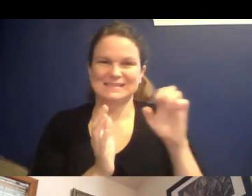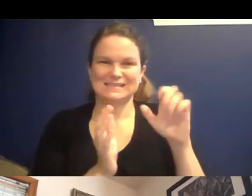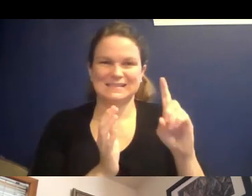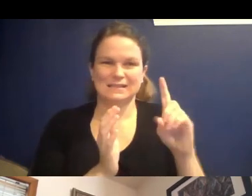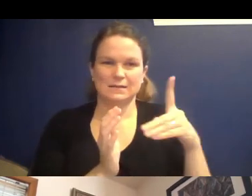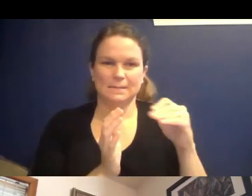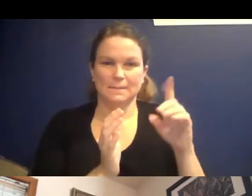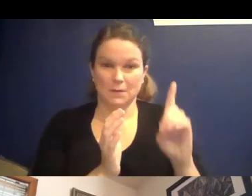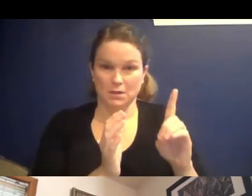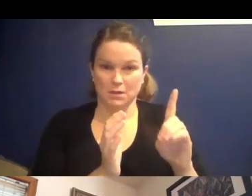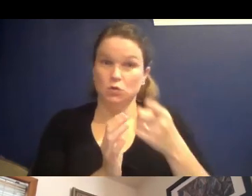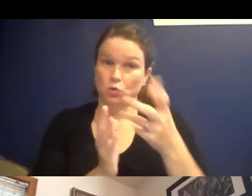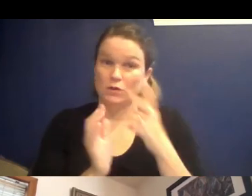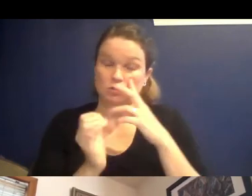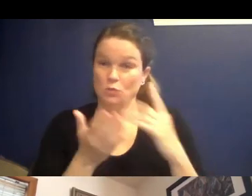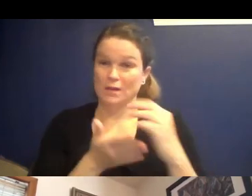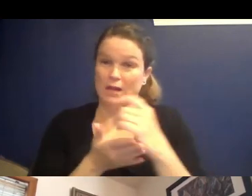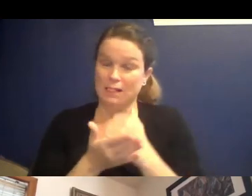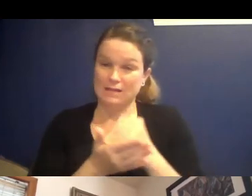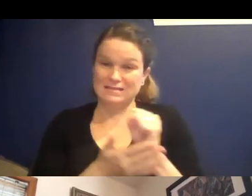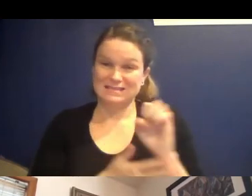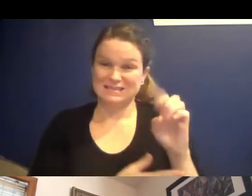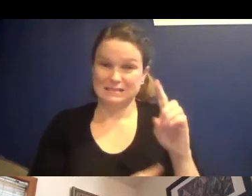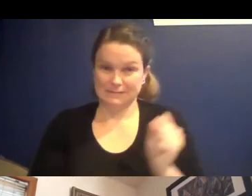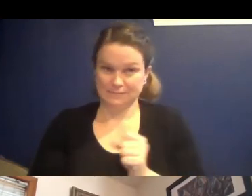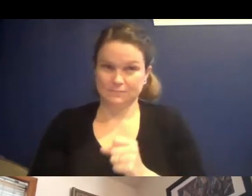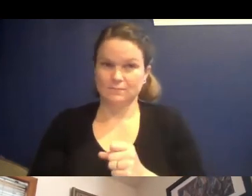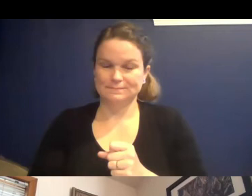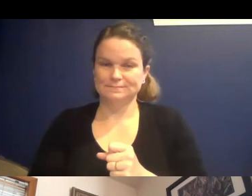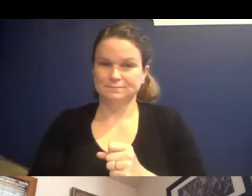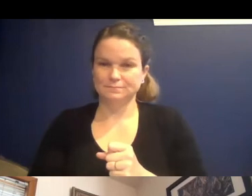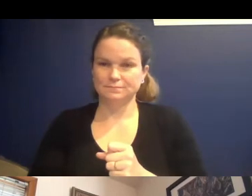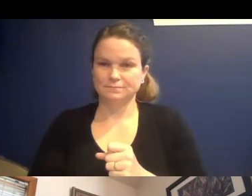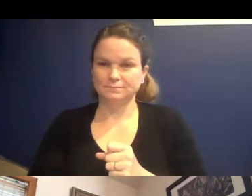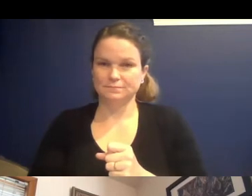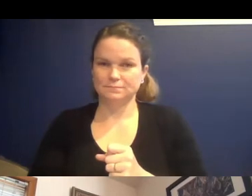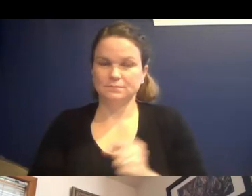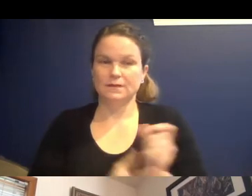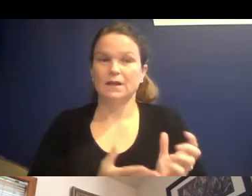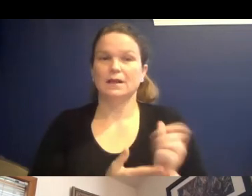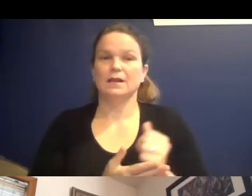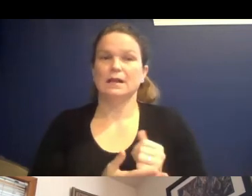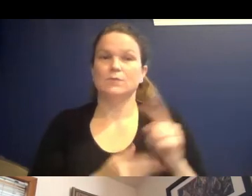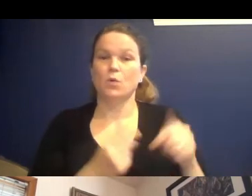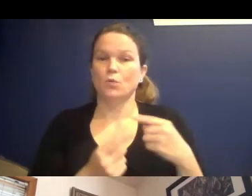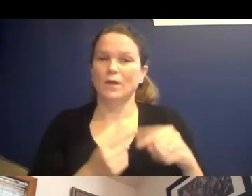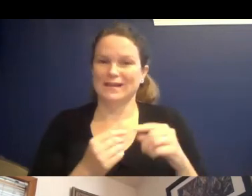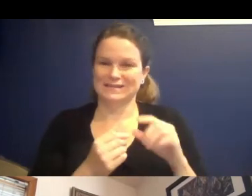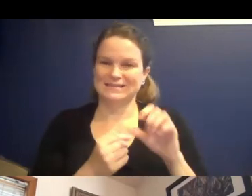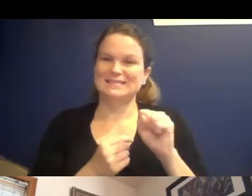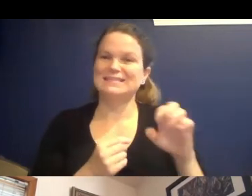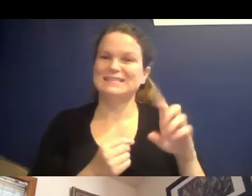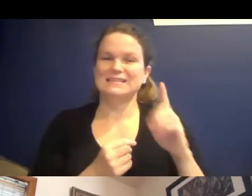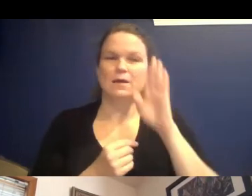If you want to collect milkweed seed, it's best to collect it just as the seeds are brown and the